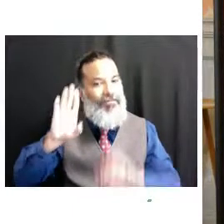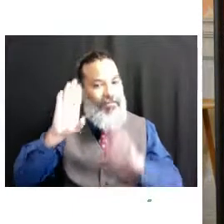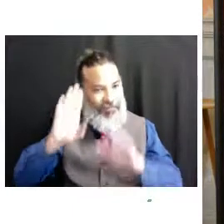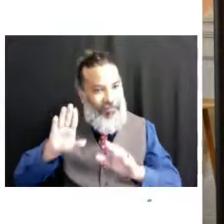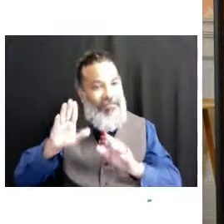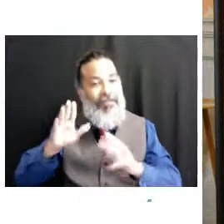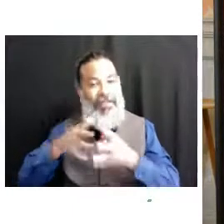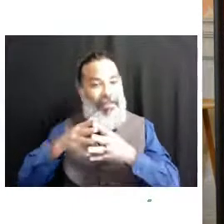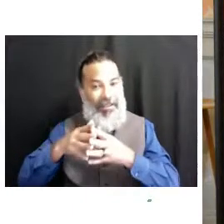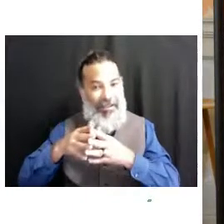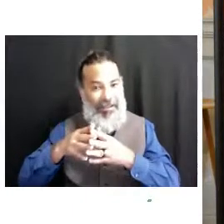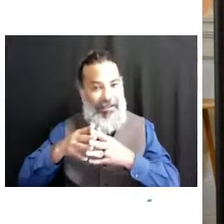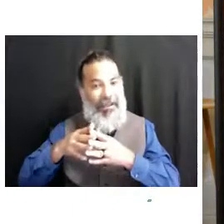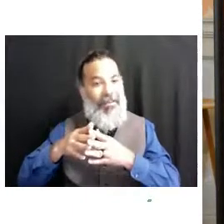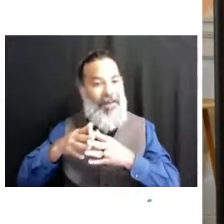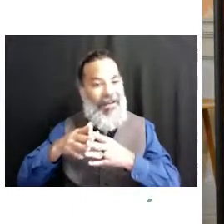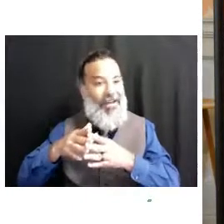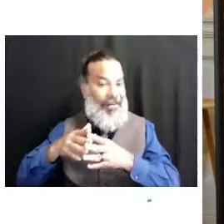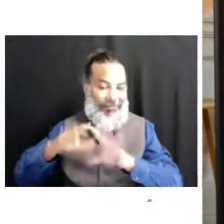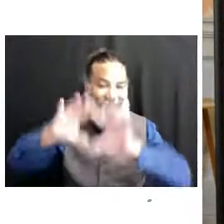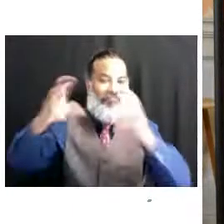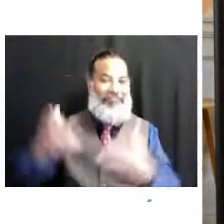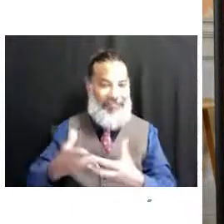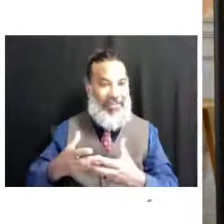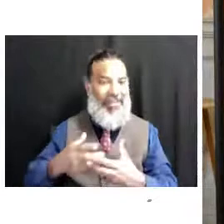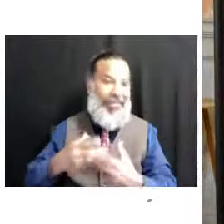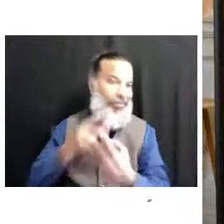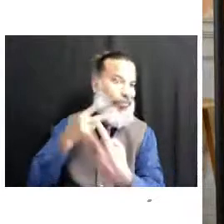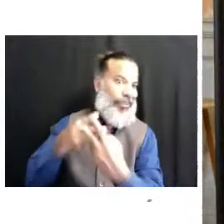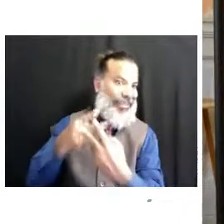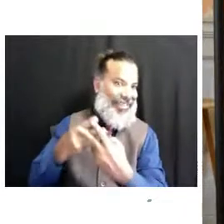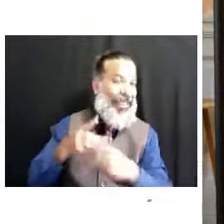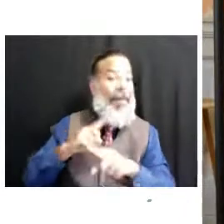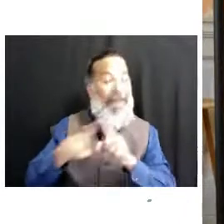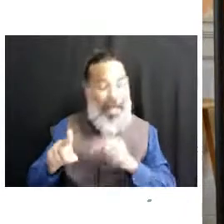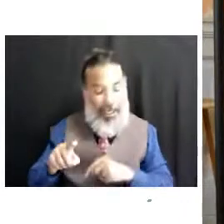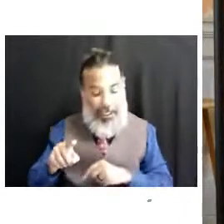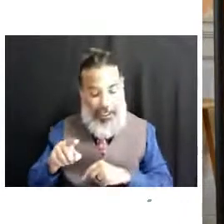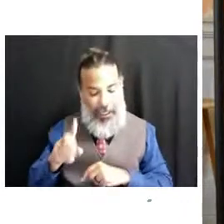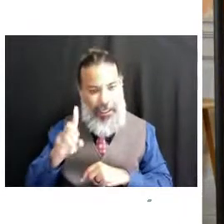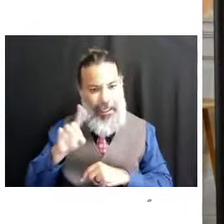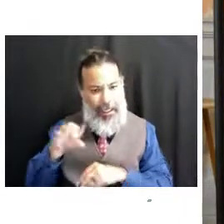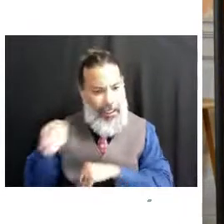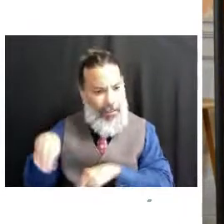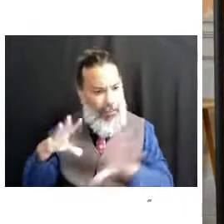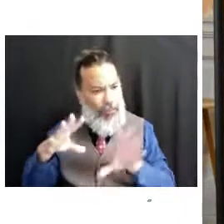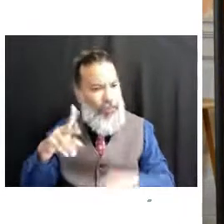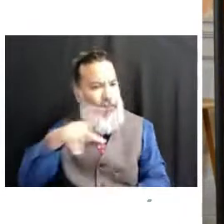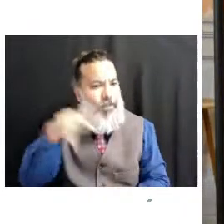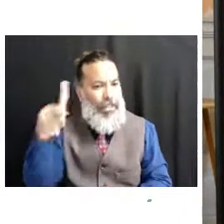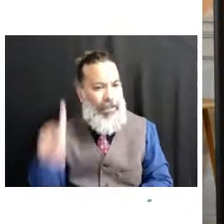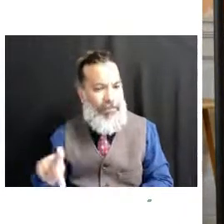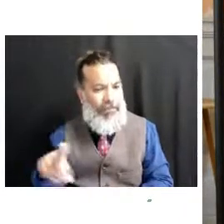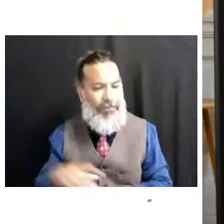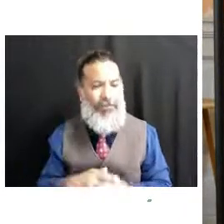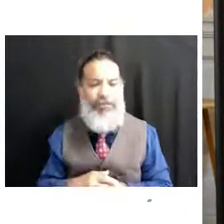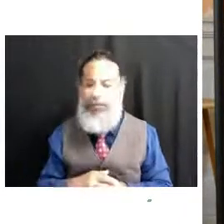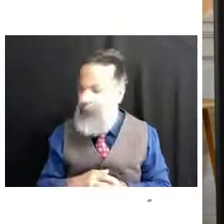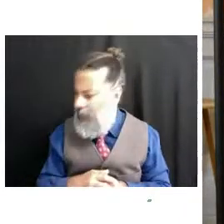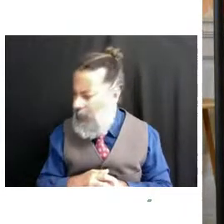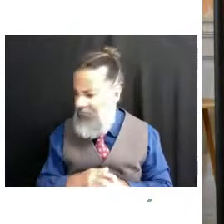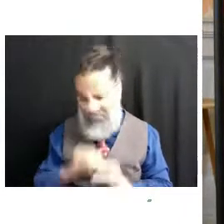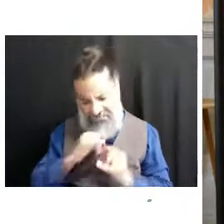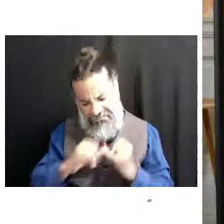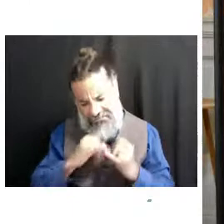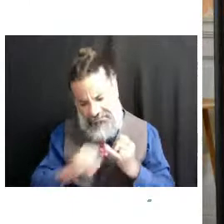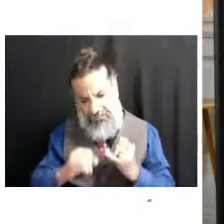institution, a penitentiary, but he moves to Philadelphia at the end